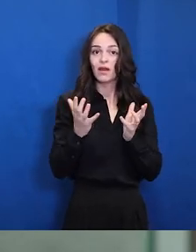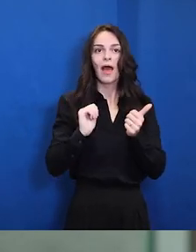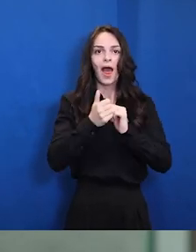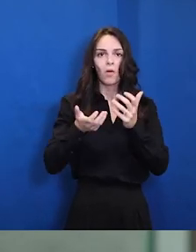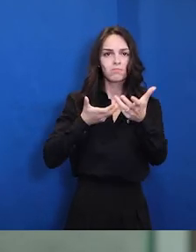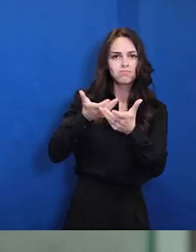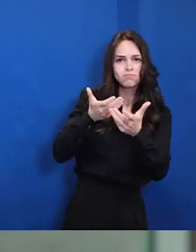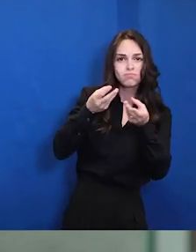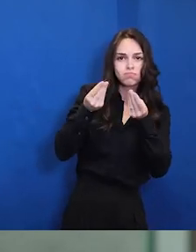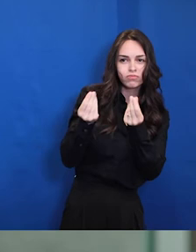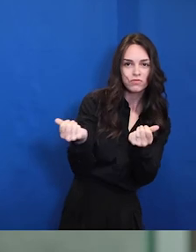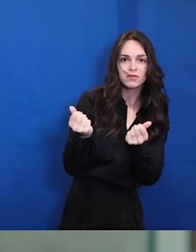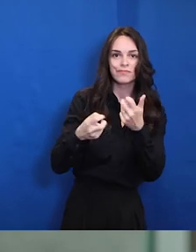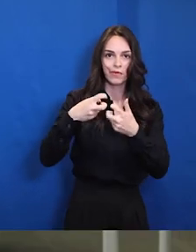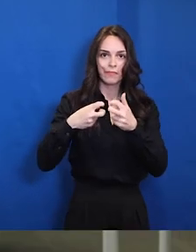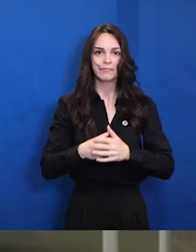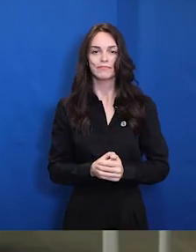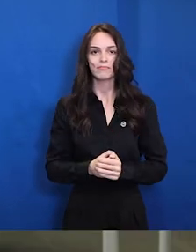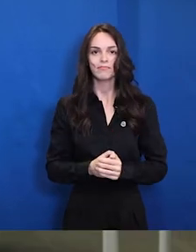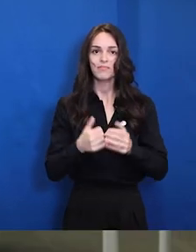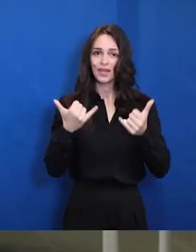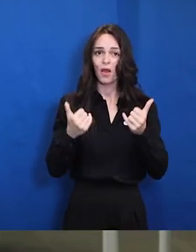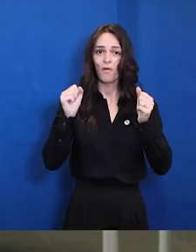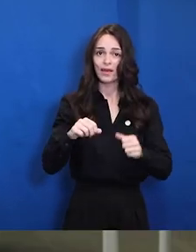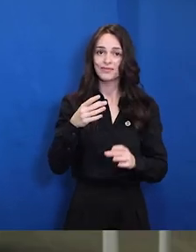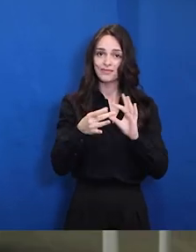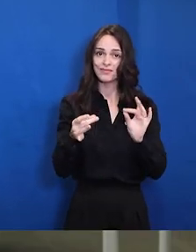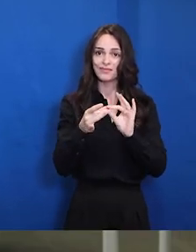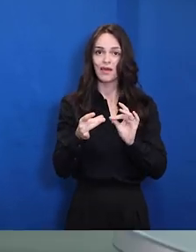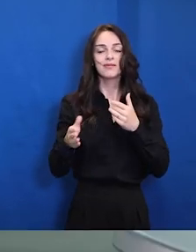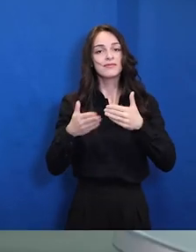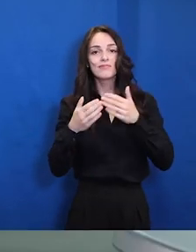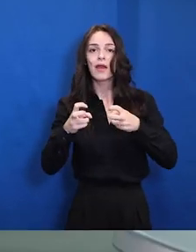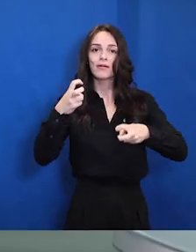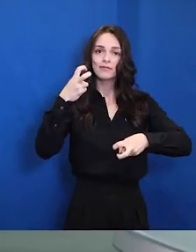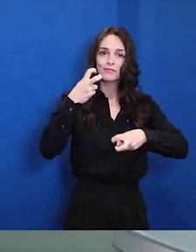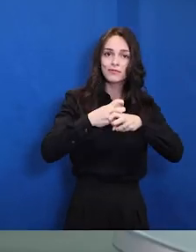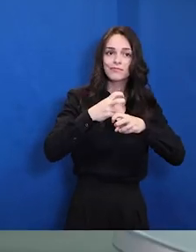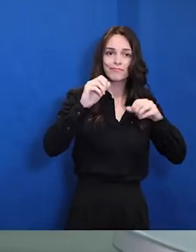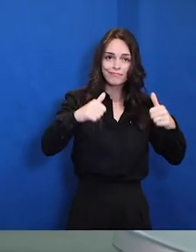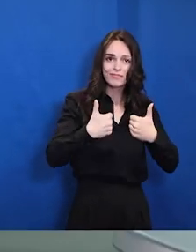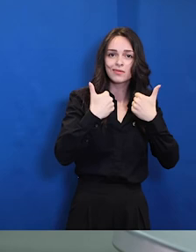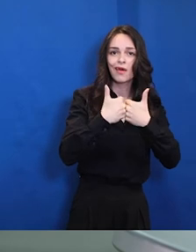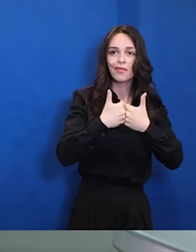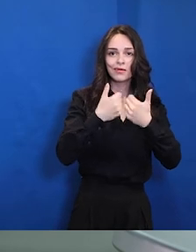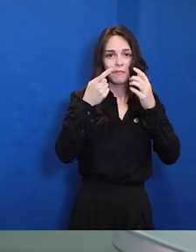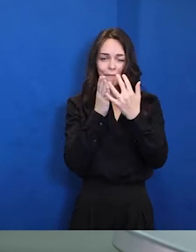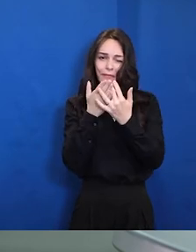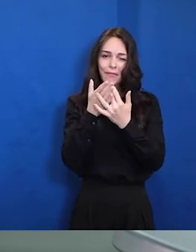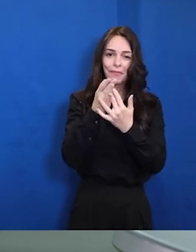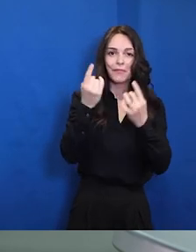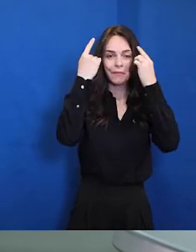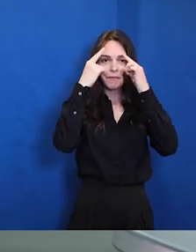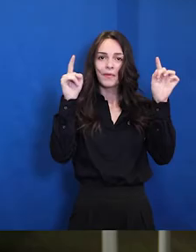is how we approach those challenges and how we carry on despite them. We can proudly say, in spite of our